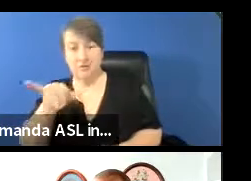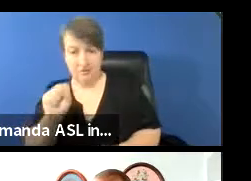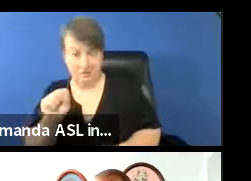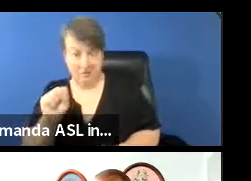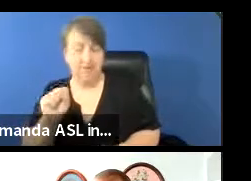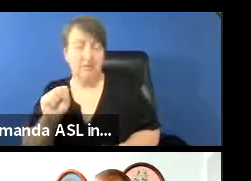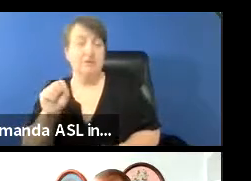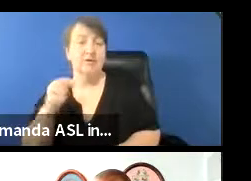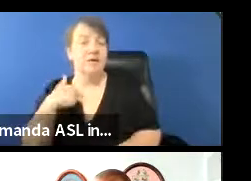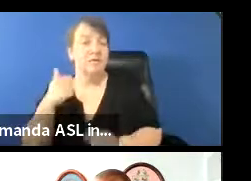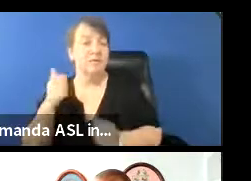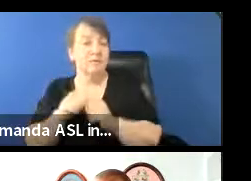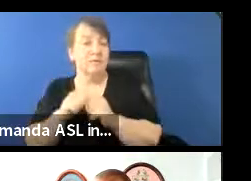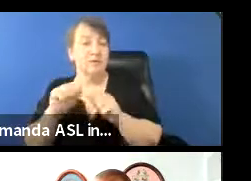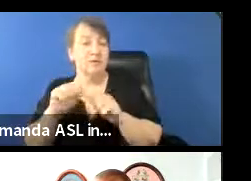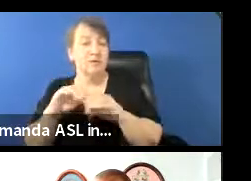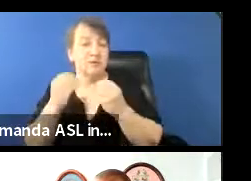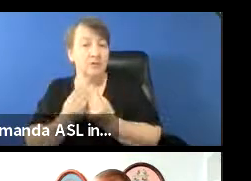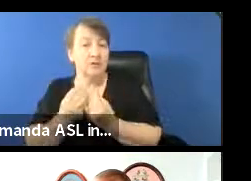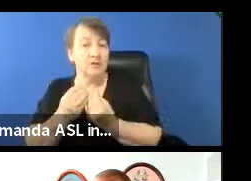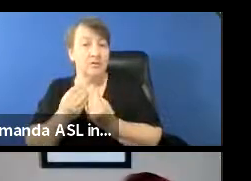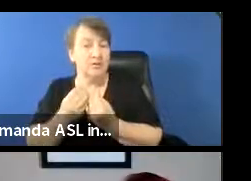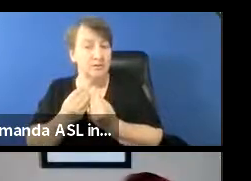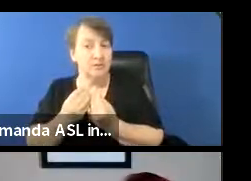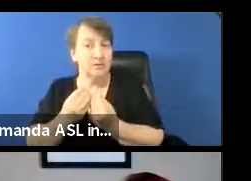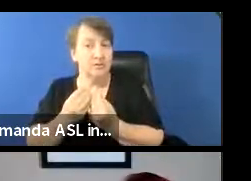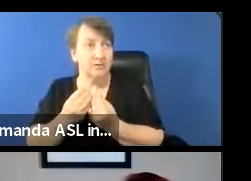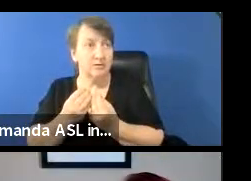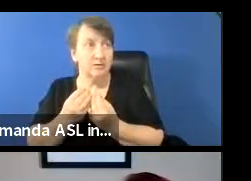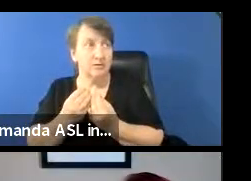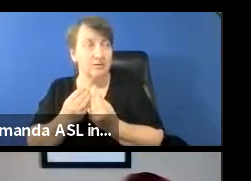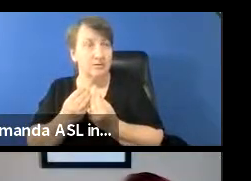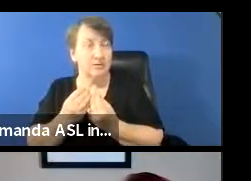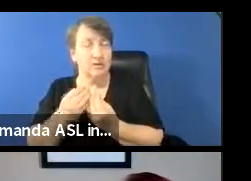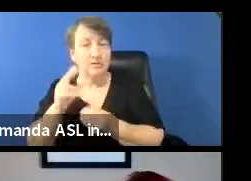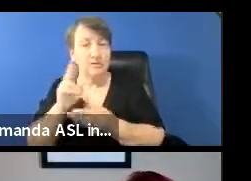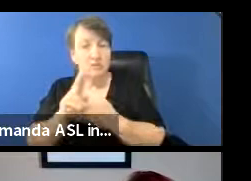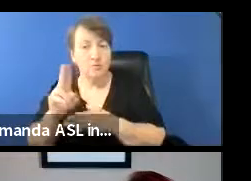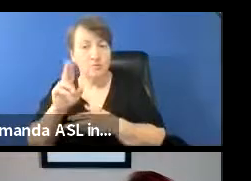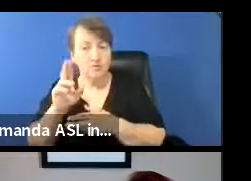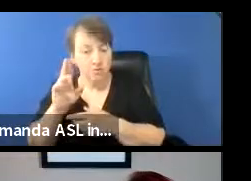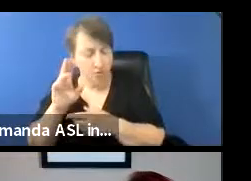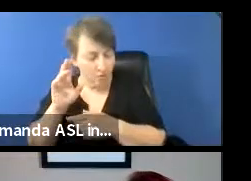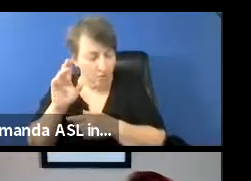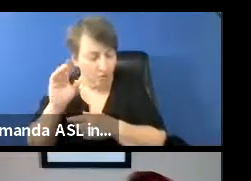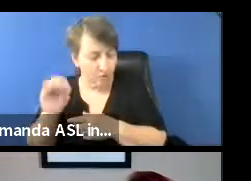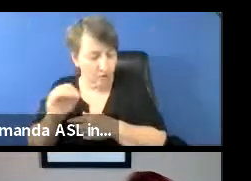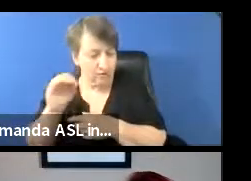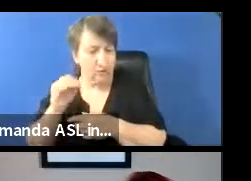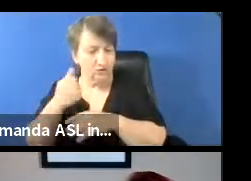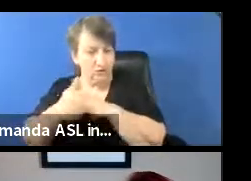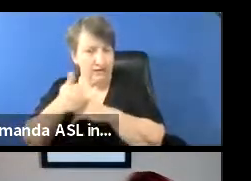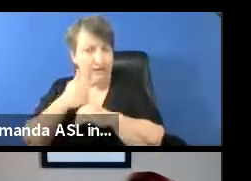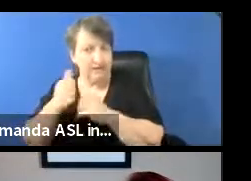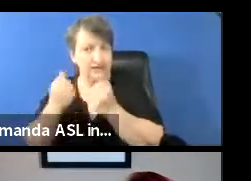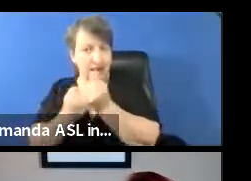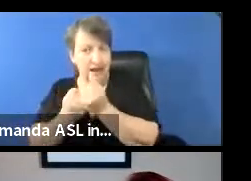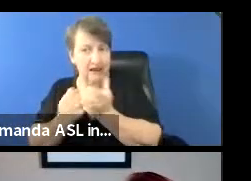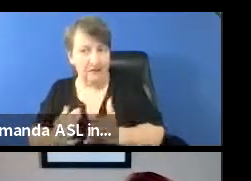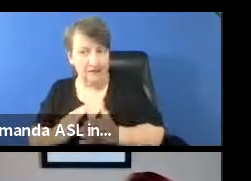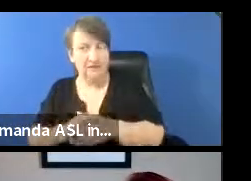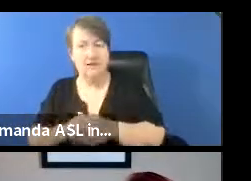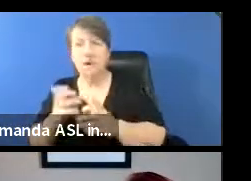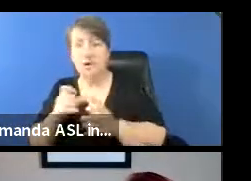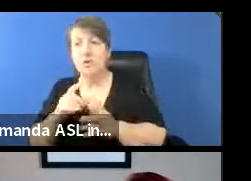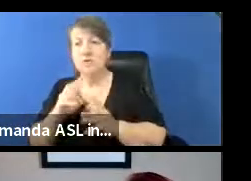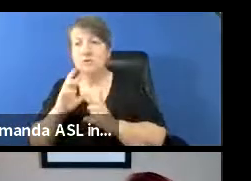the organization AORTA, the Association of Oregon Rail and Transit Advocates. And I just wanted to respond to Greg